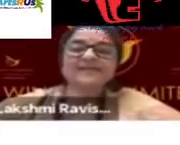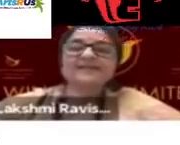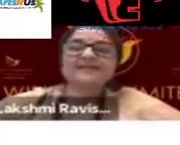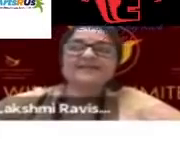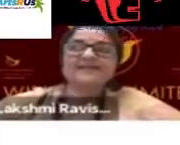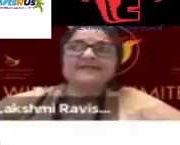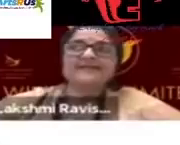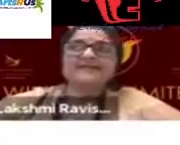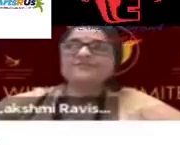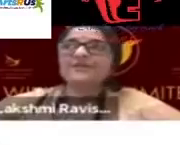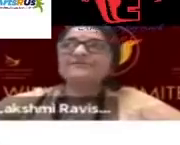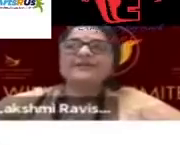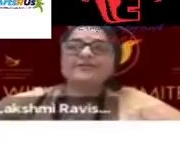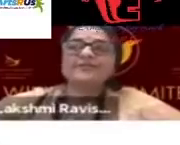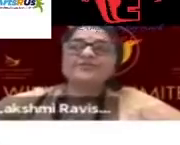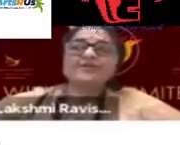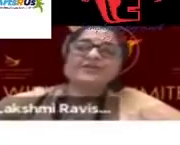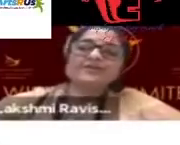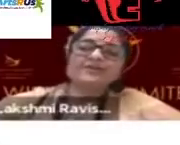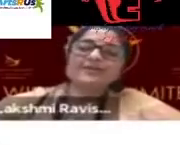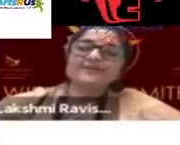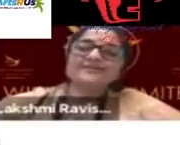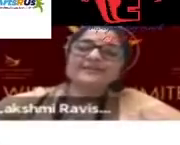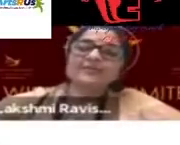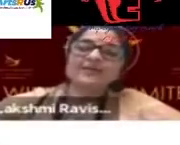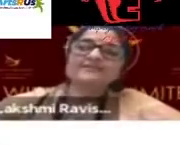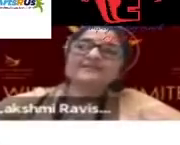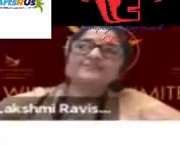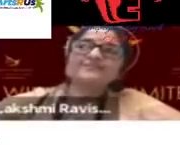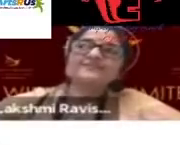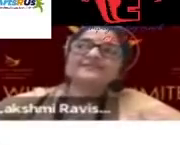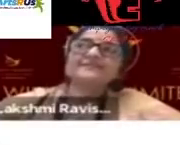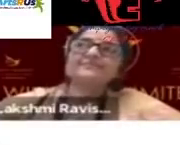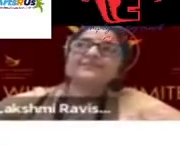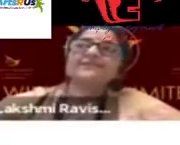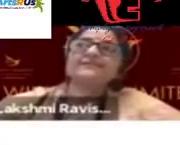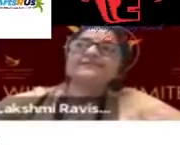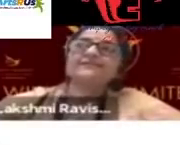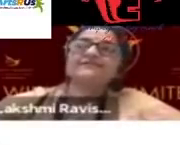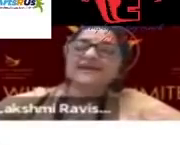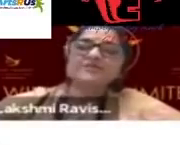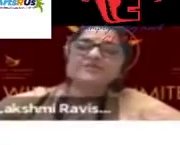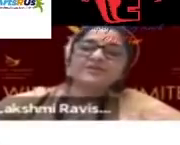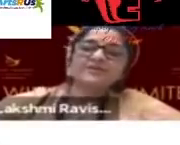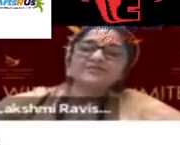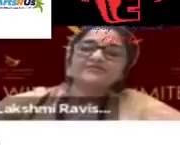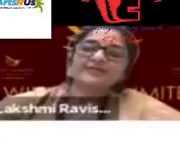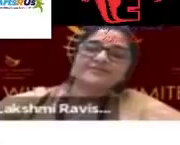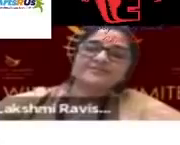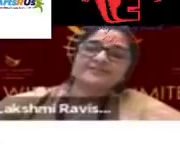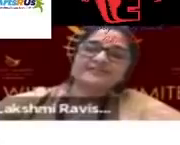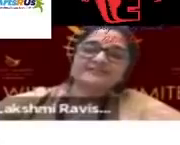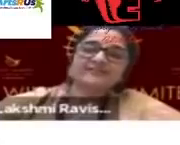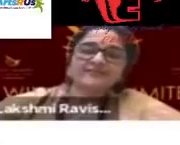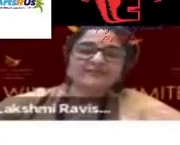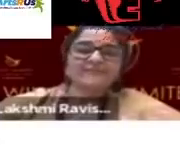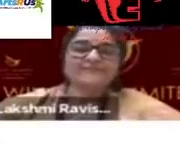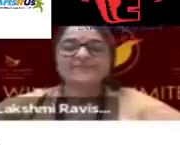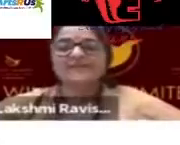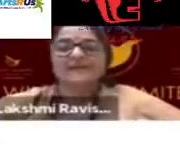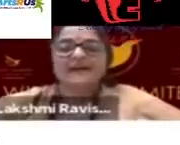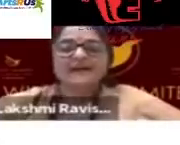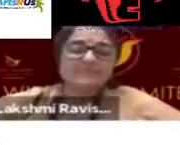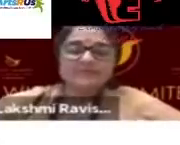launched. And today we are going to be inaugurating Wings Unlimited, flagship event of Artabilities for